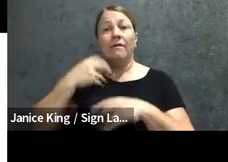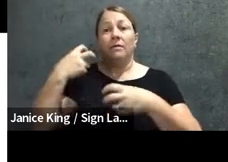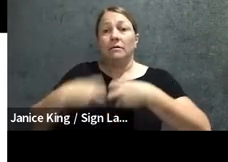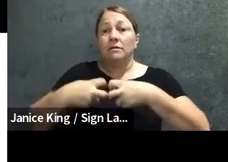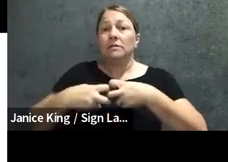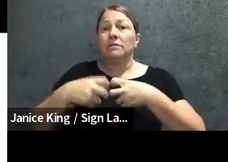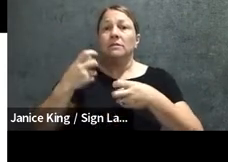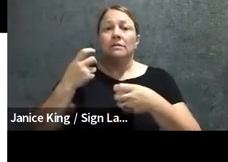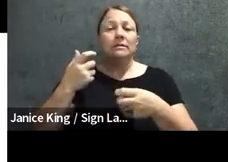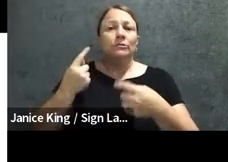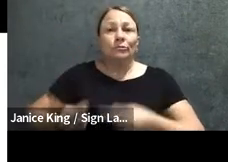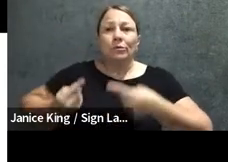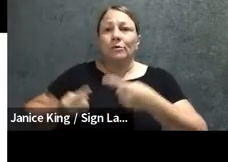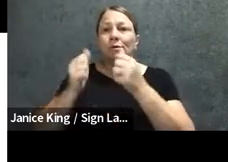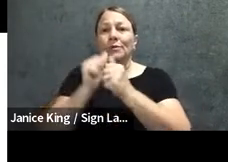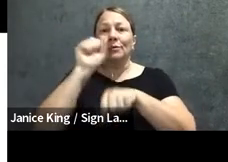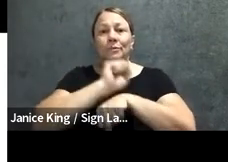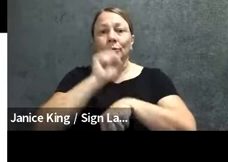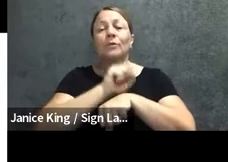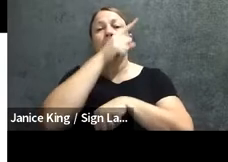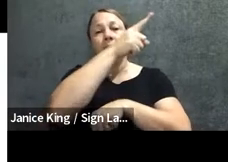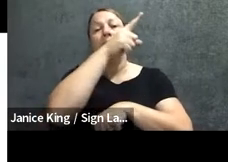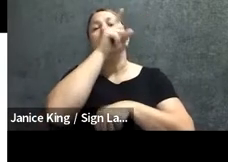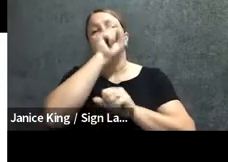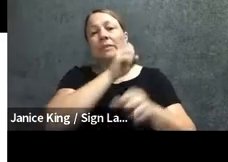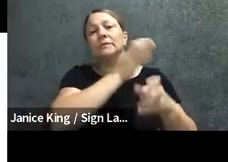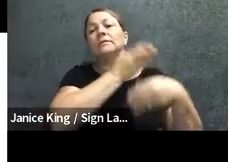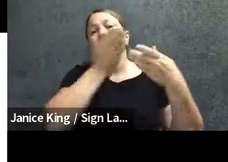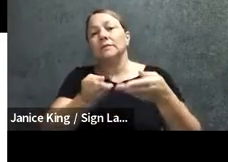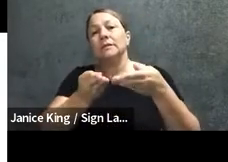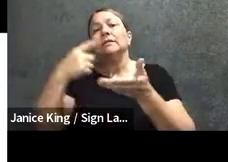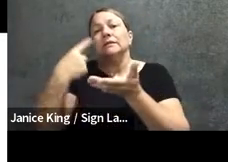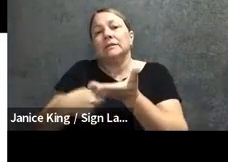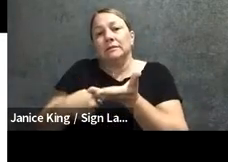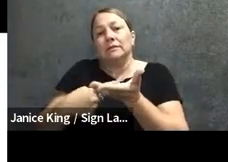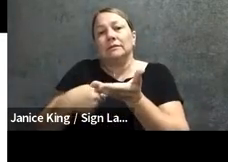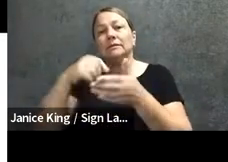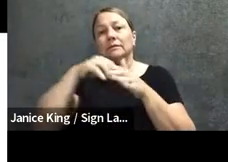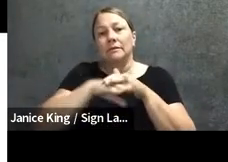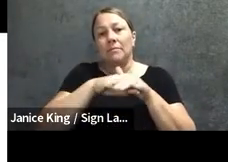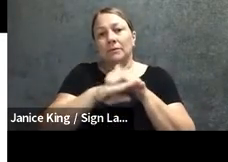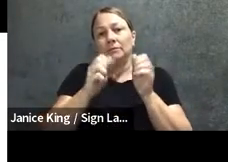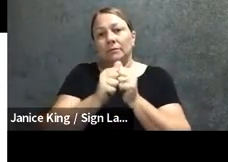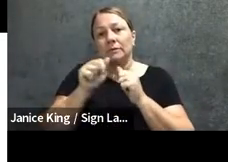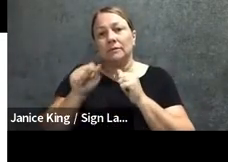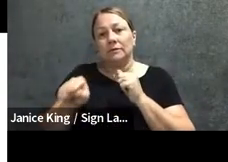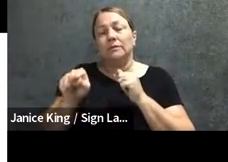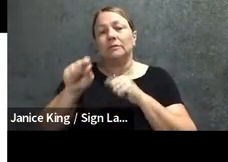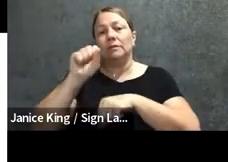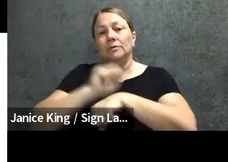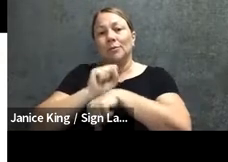that, then they have an obligation to discuss reasonable accommodations with the employee.